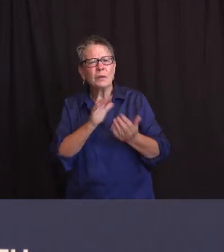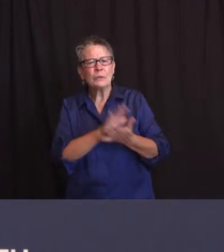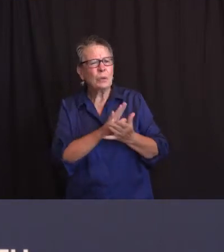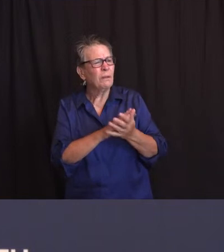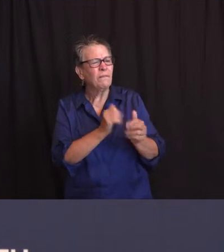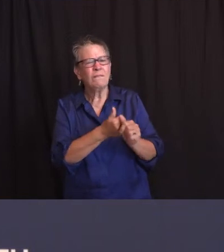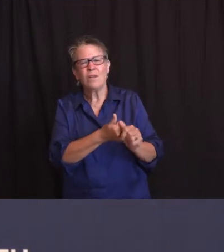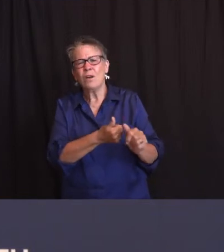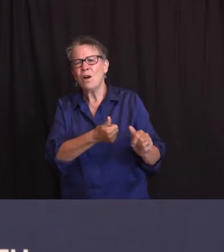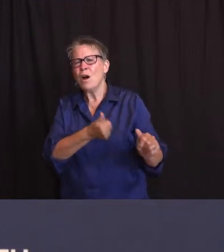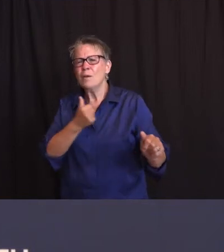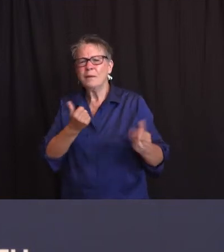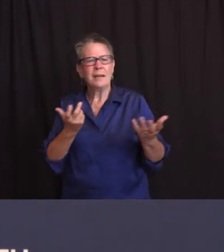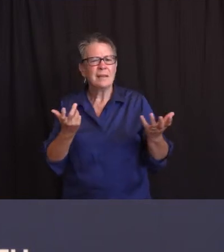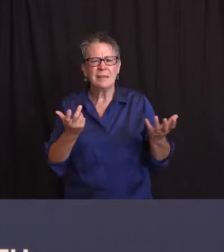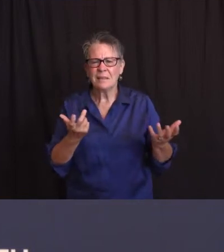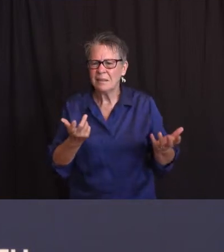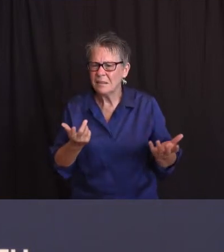Sally did better.